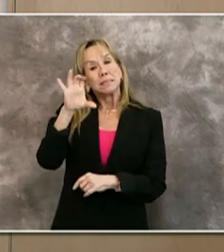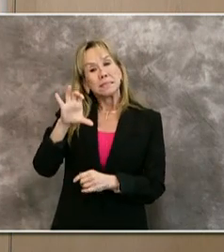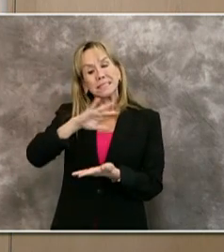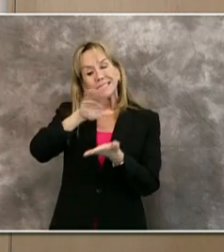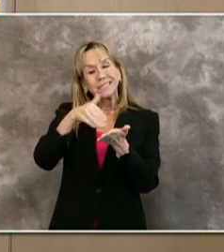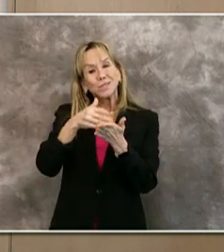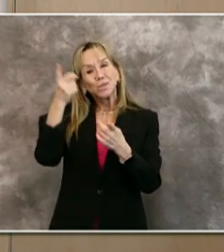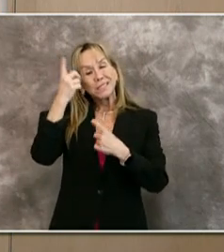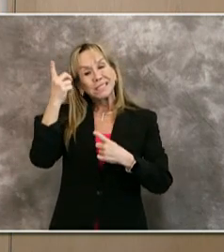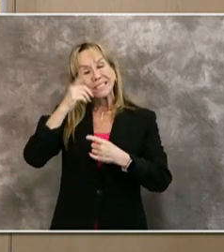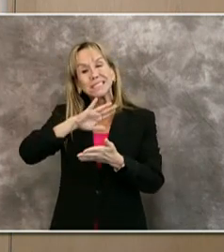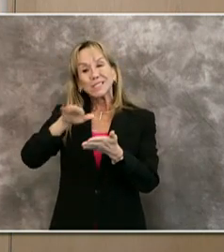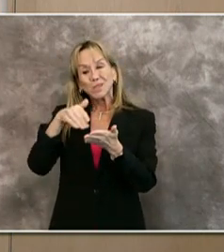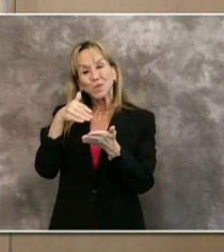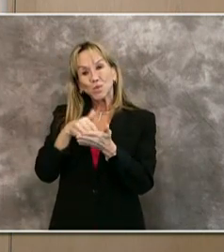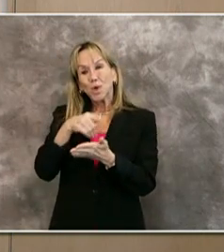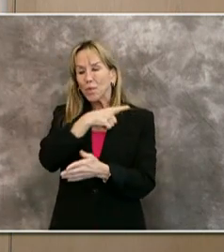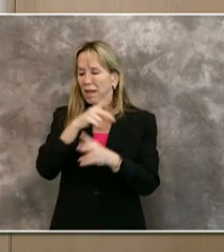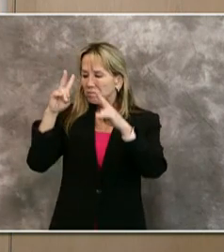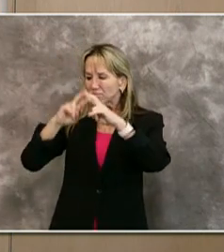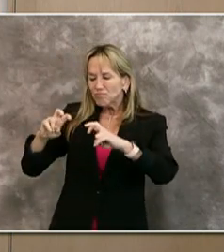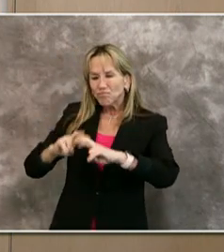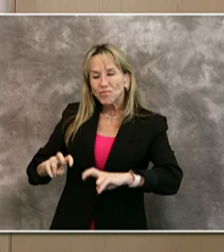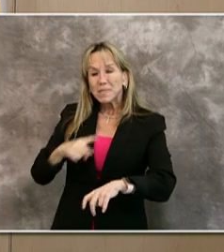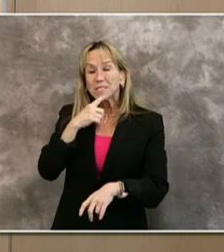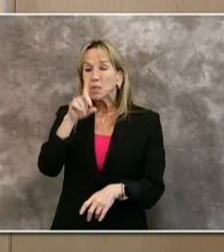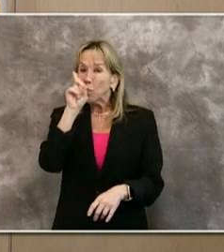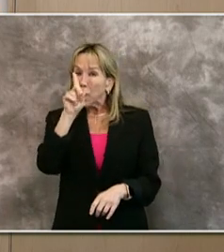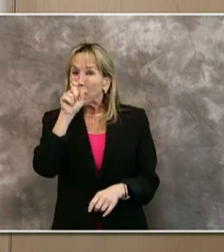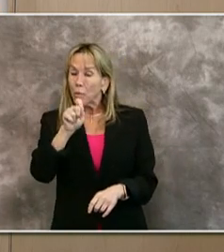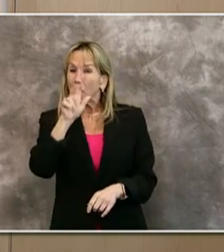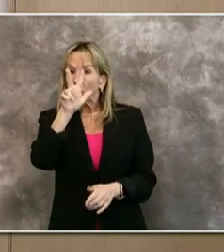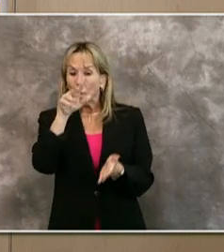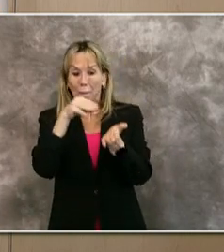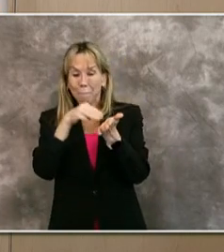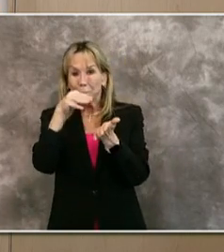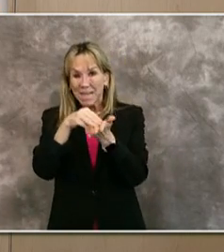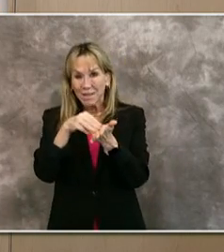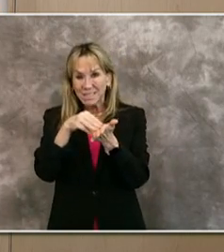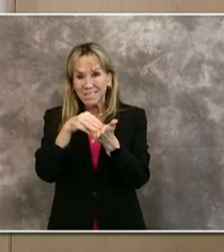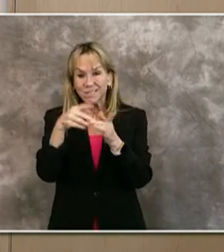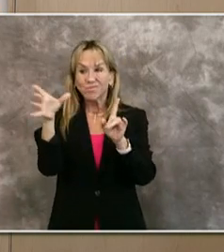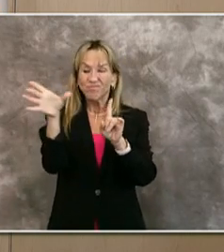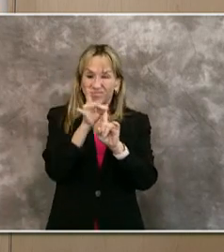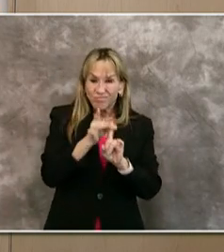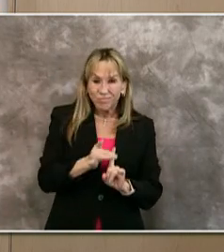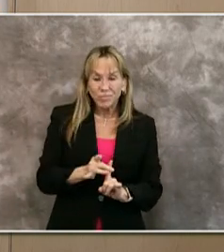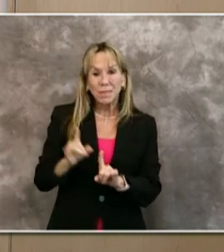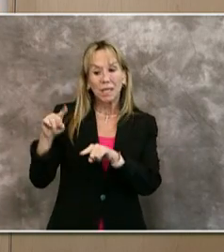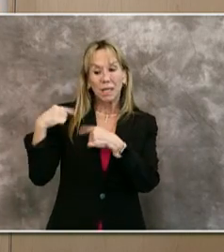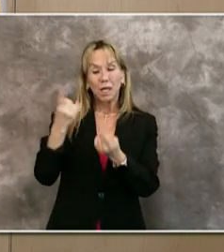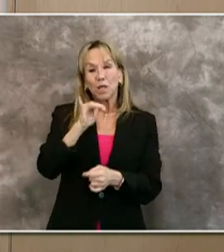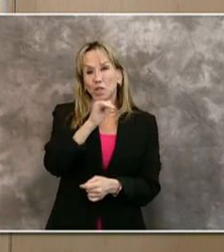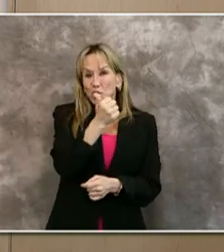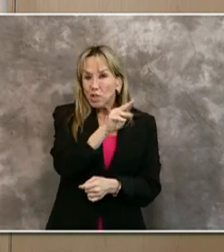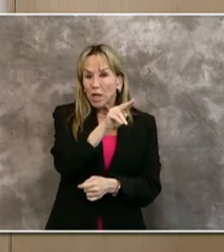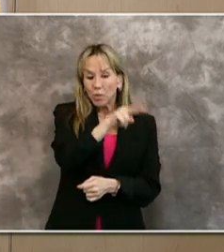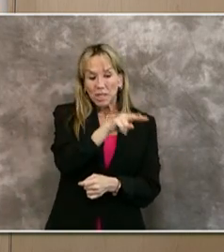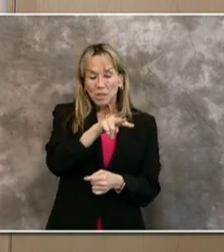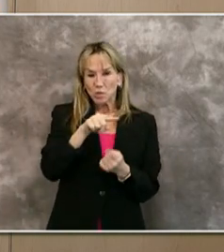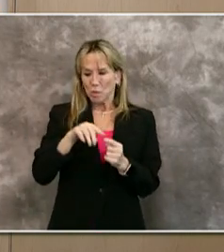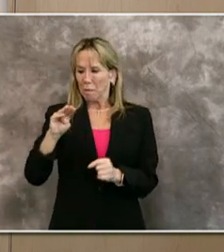analysis of 1.3 million cases reported from January 22nd through May 30th this year was